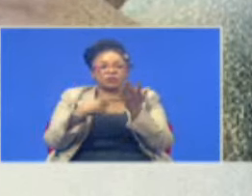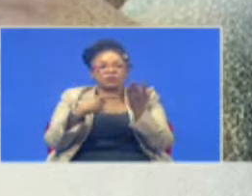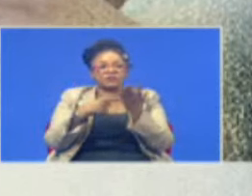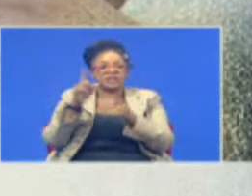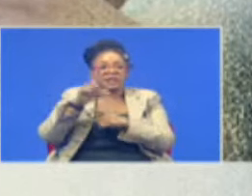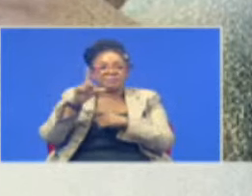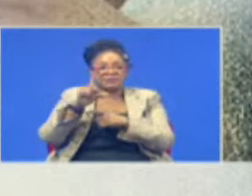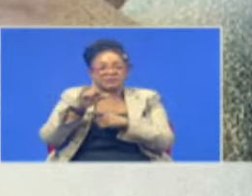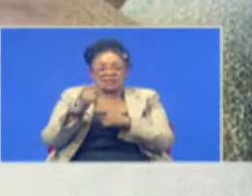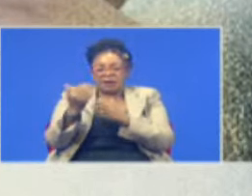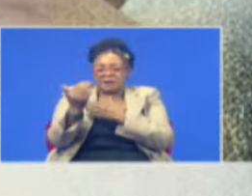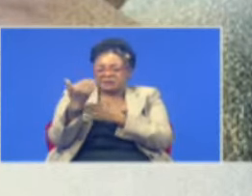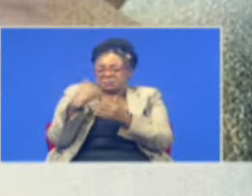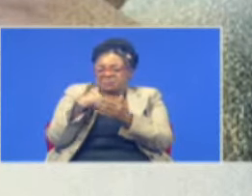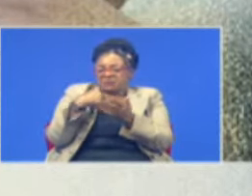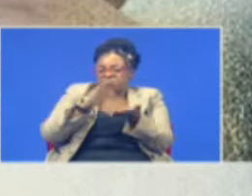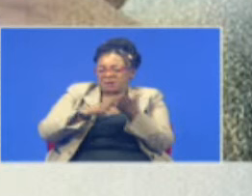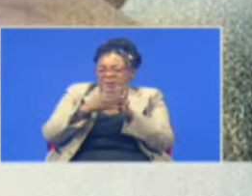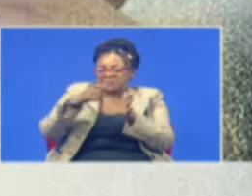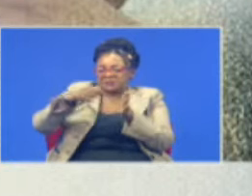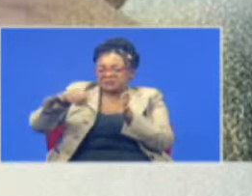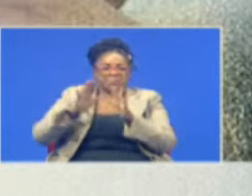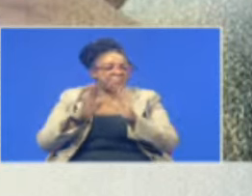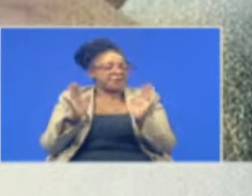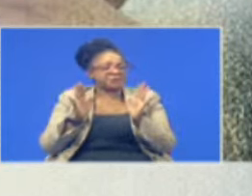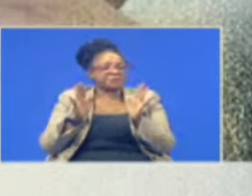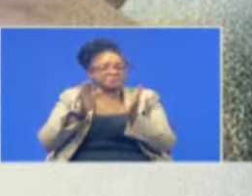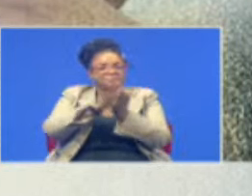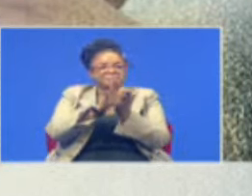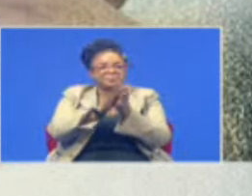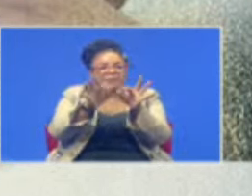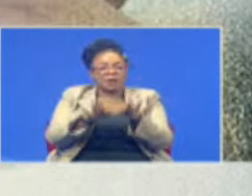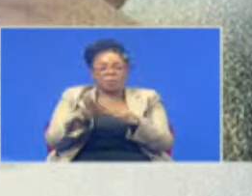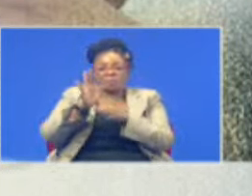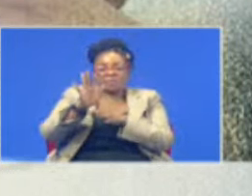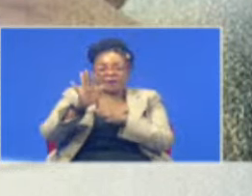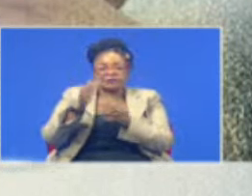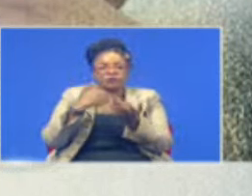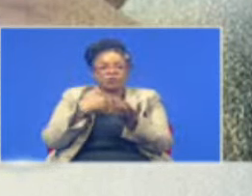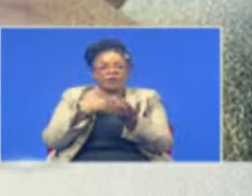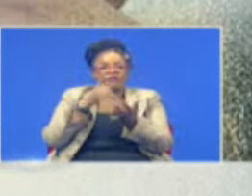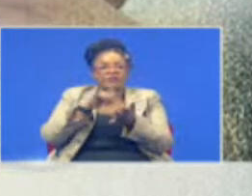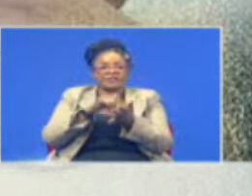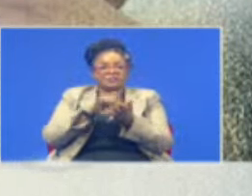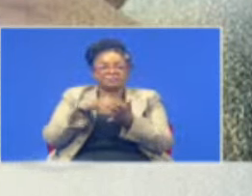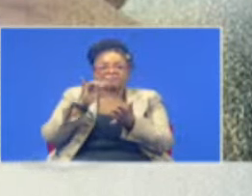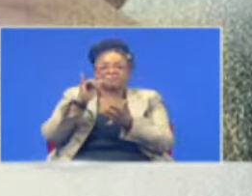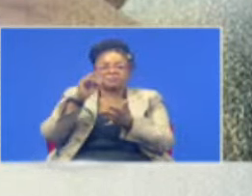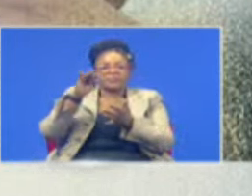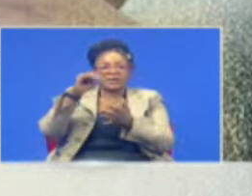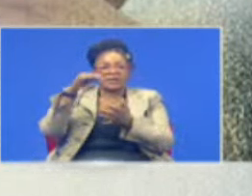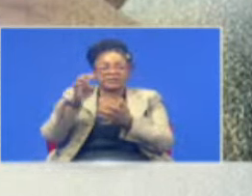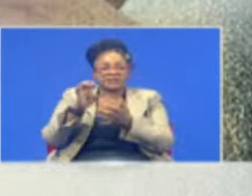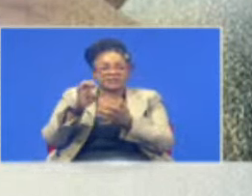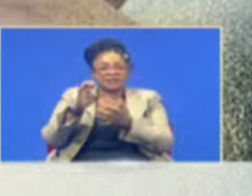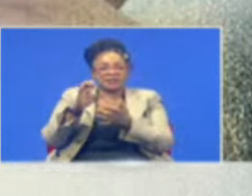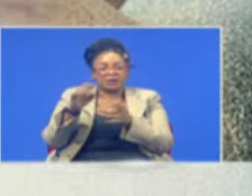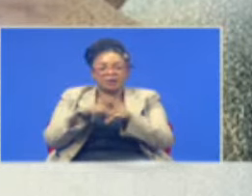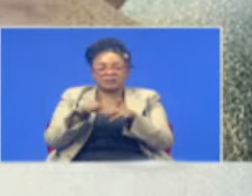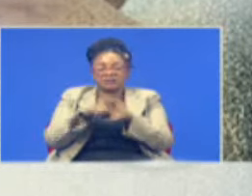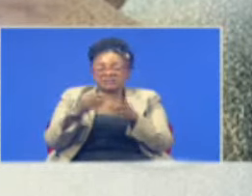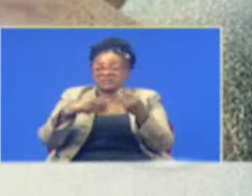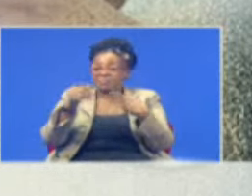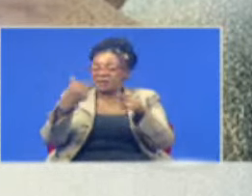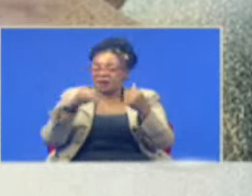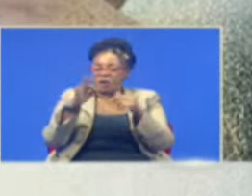requested me to be a signatory to Kilig Limited's bank account to guarantee that Entech Technology Limited, as the supplier of